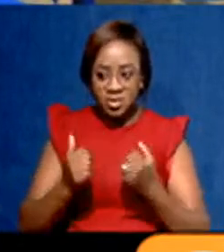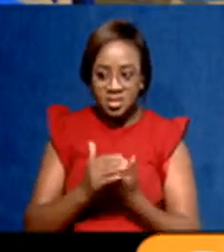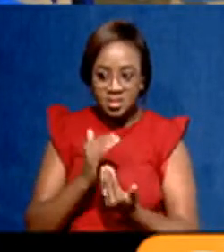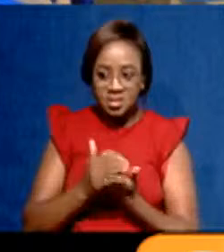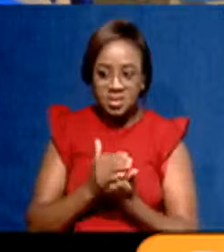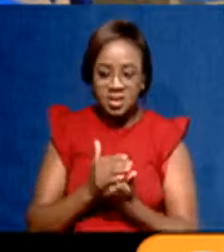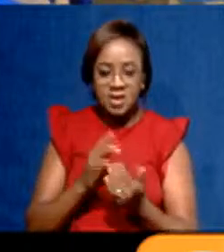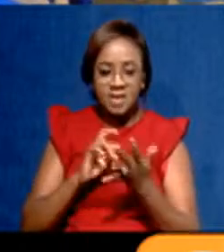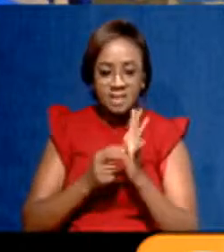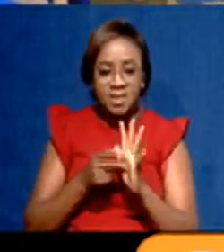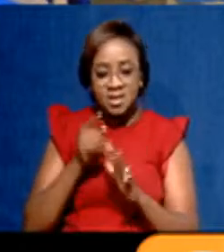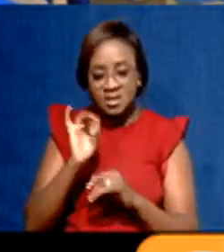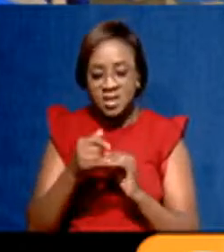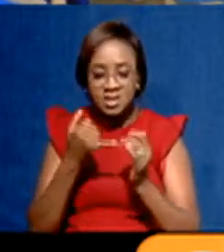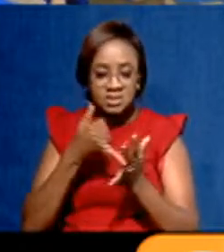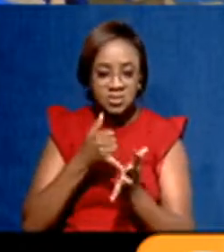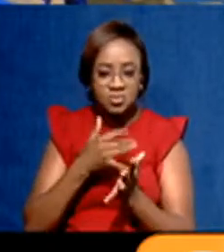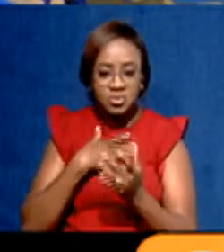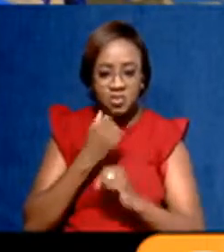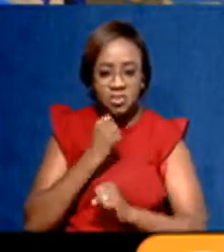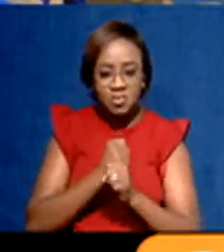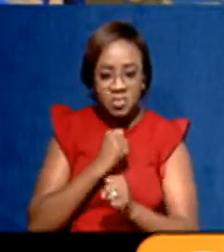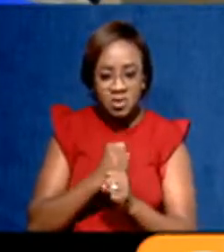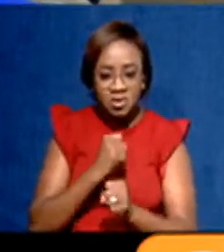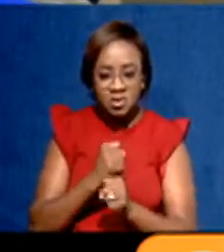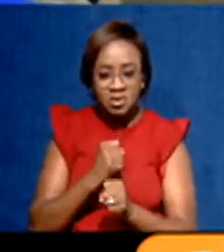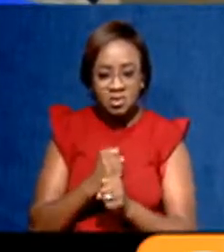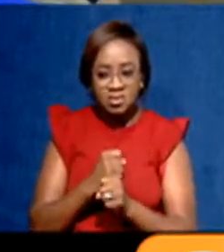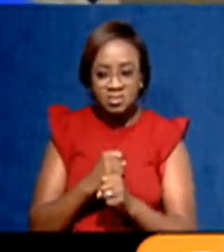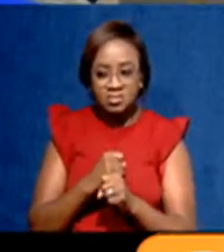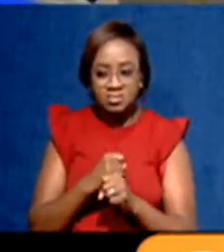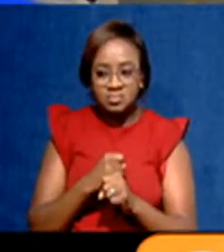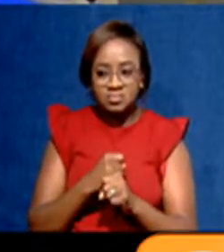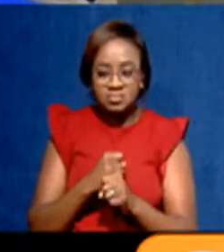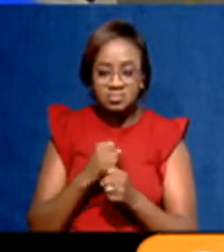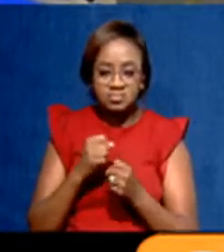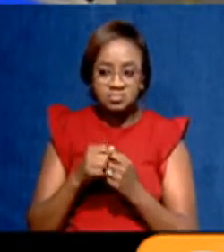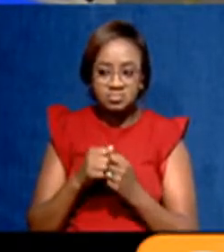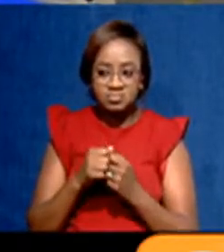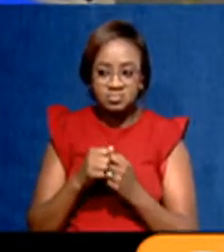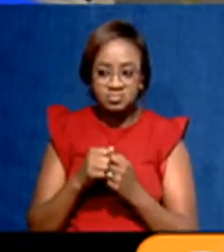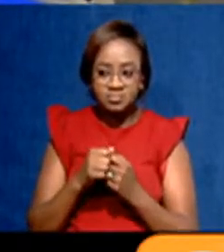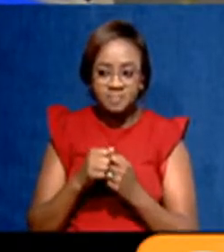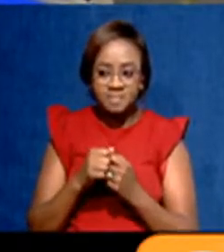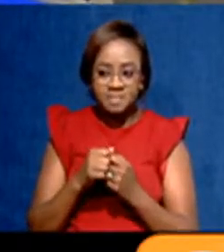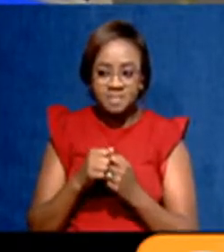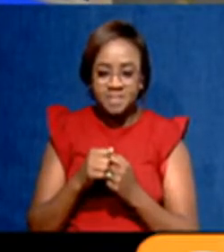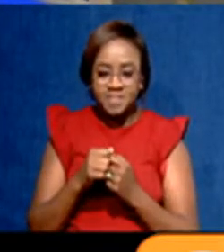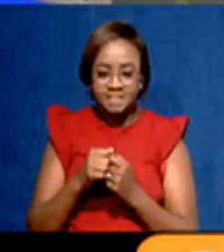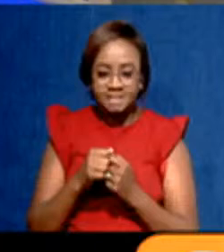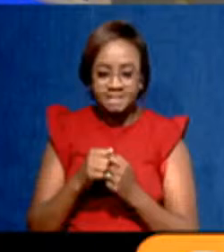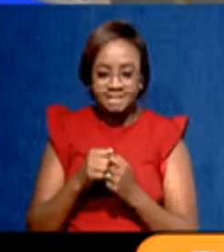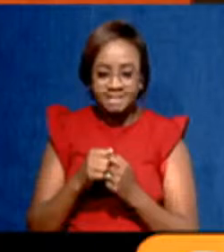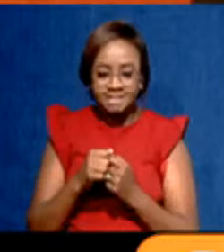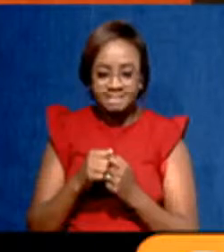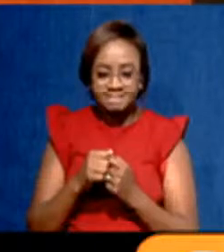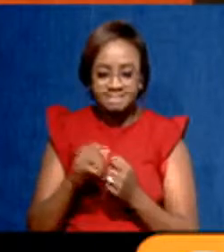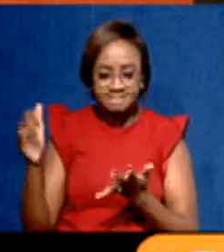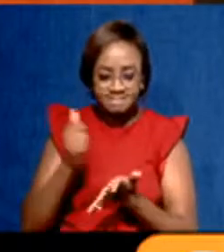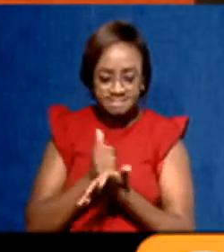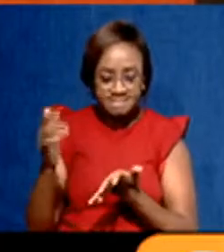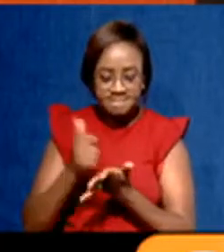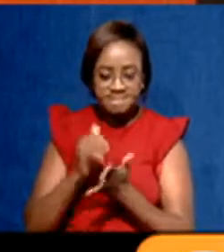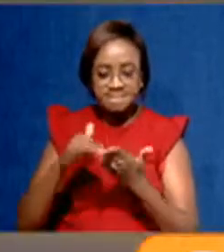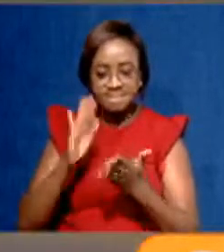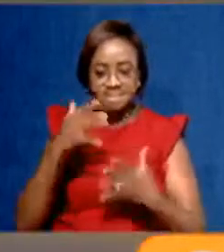might include our effort now to automate. It also includes our effort to even hire more health